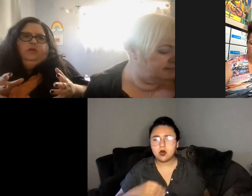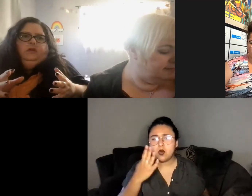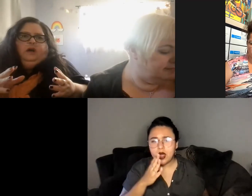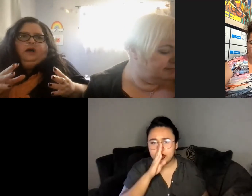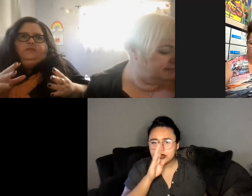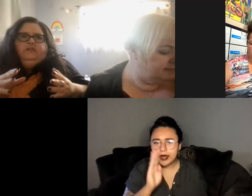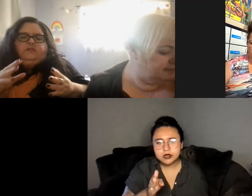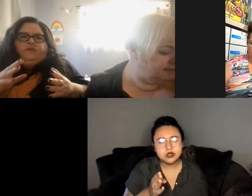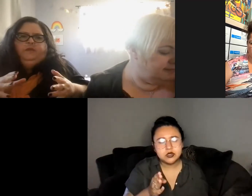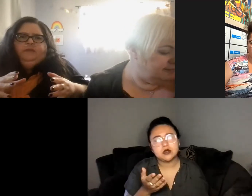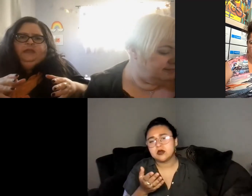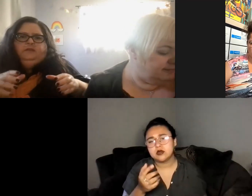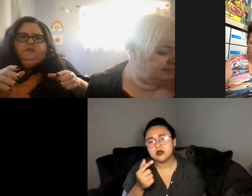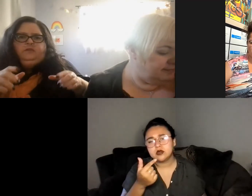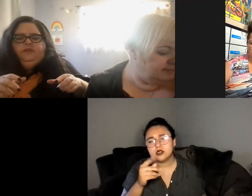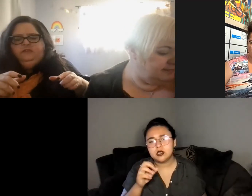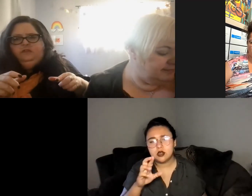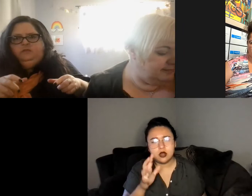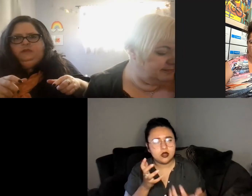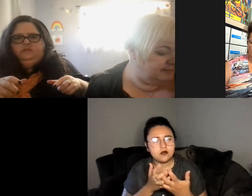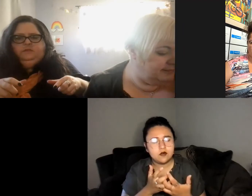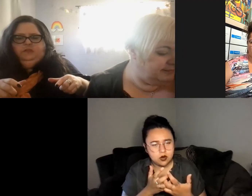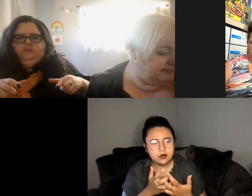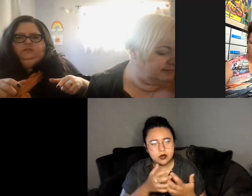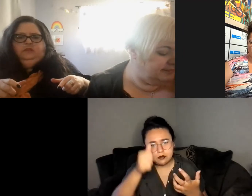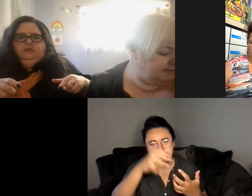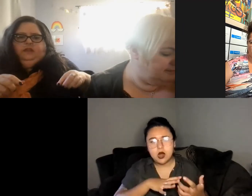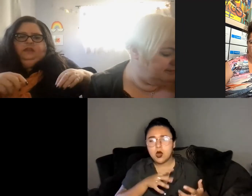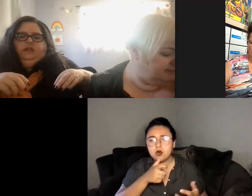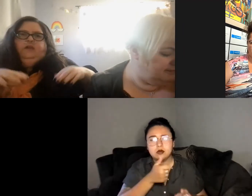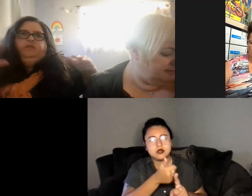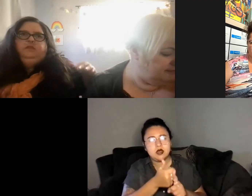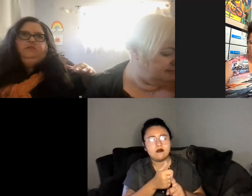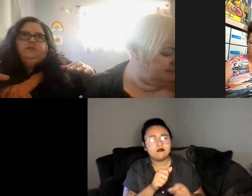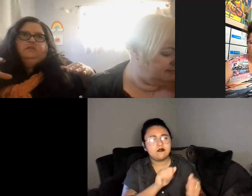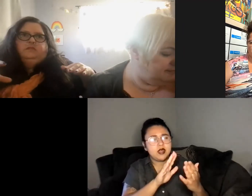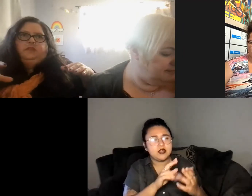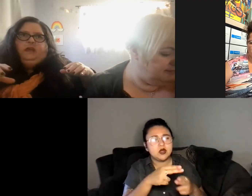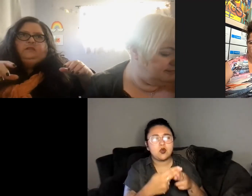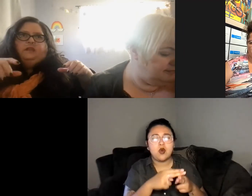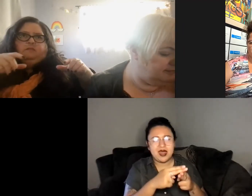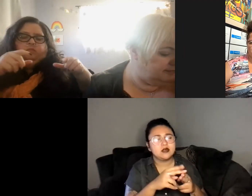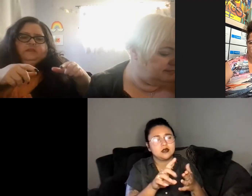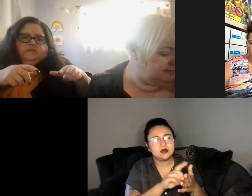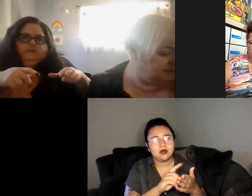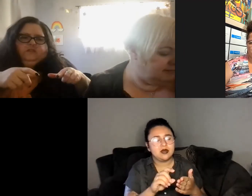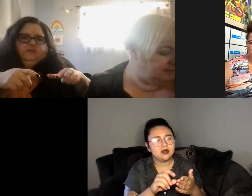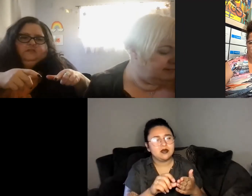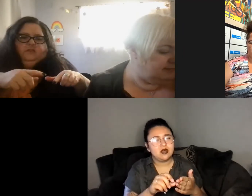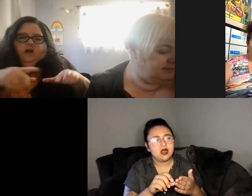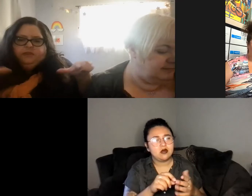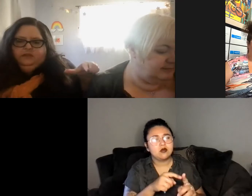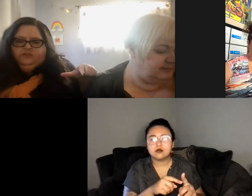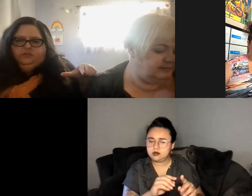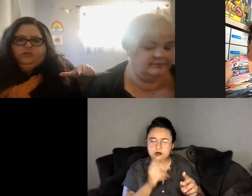heterosexual, gender-conforming man who's facing weight discrimination. Like, everyone agrees that like weight discrimination is